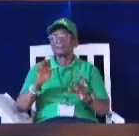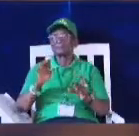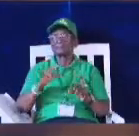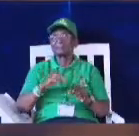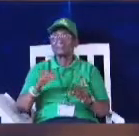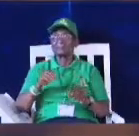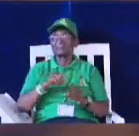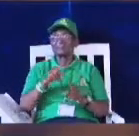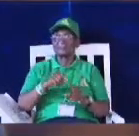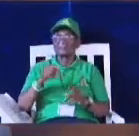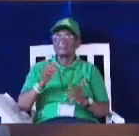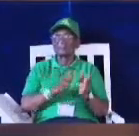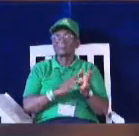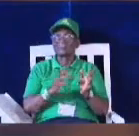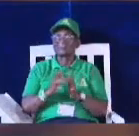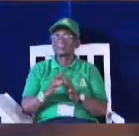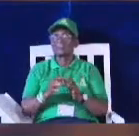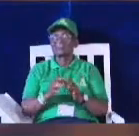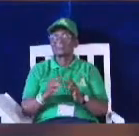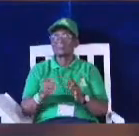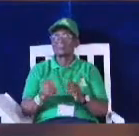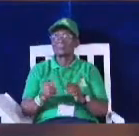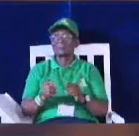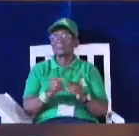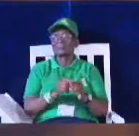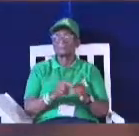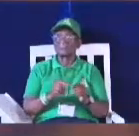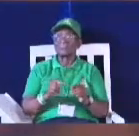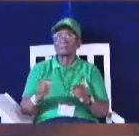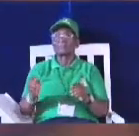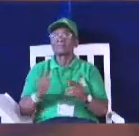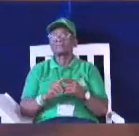And when Jesus turned to him, what did he say?